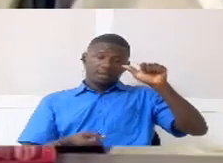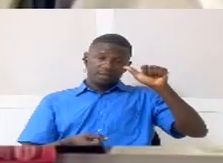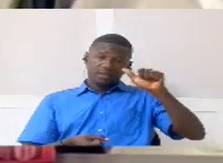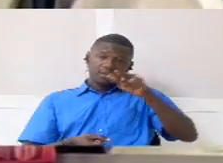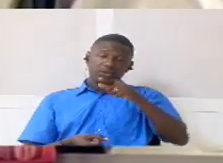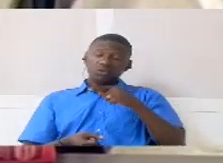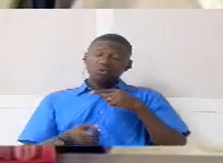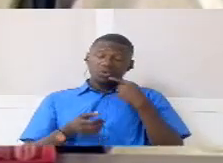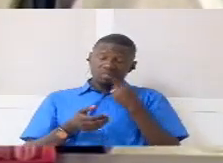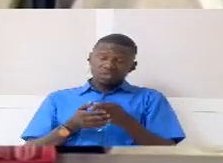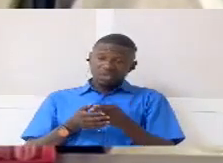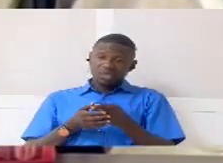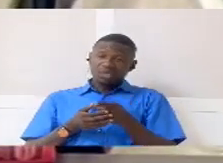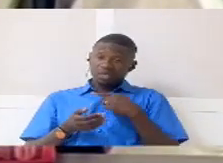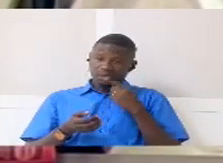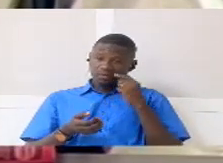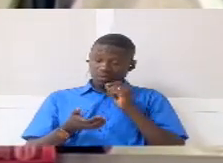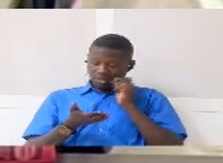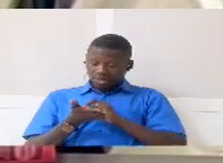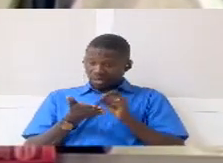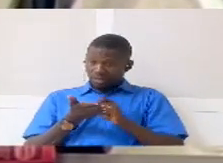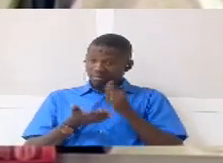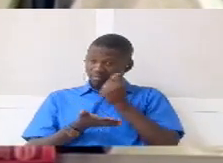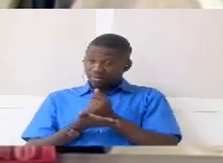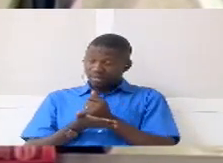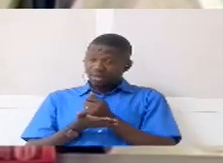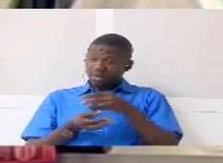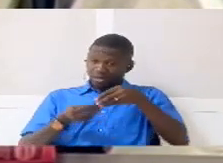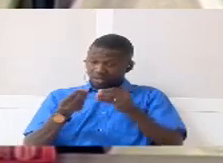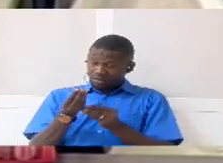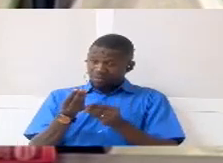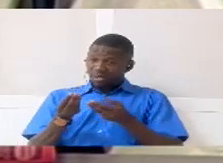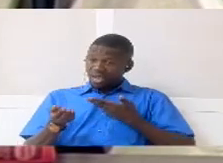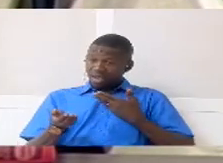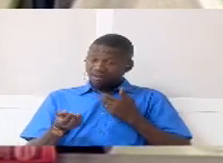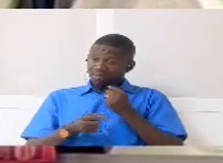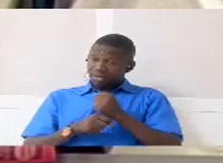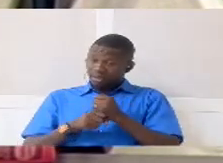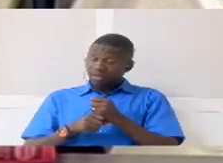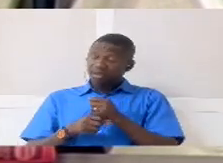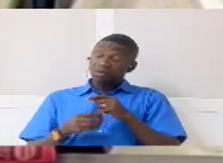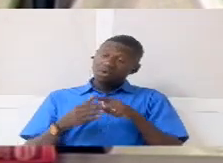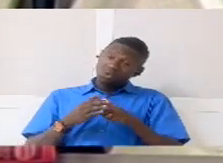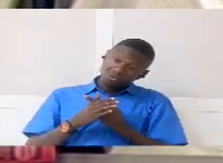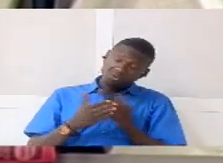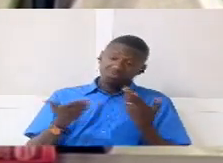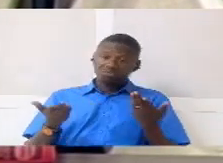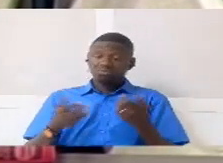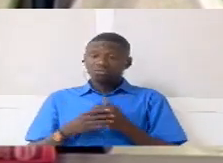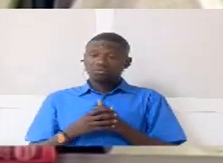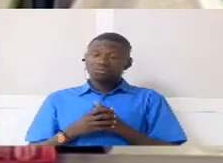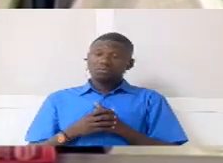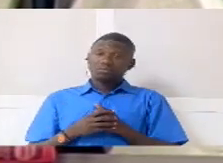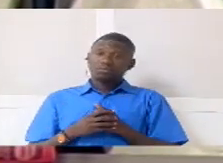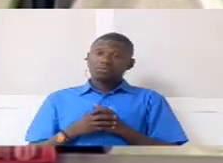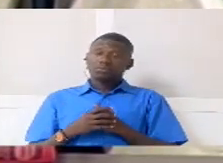eulu kana melu dolu kamaje ke samba folu fanalu e kaw receipt fason kilingule de dawulu fanali ni bitala bang fodum e